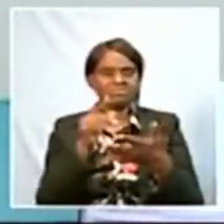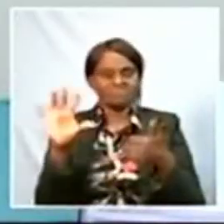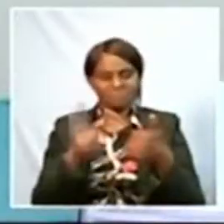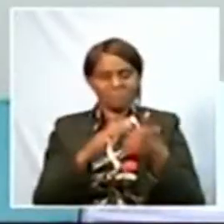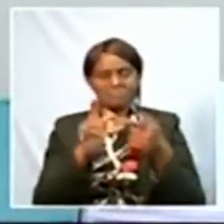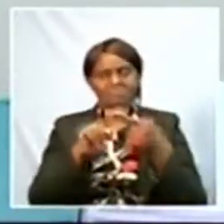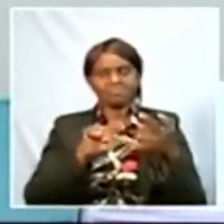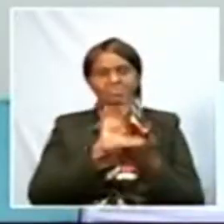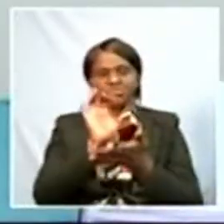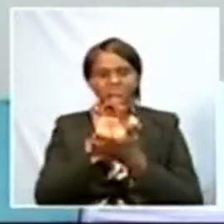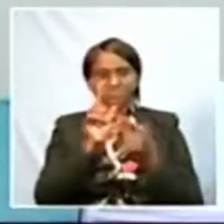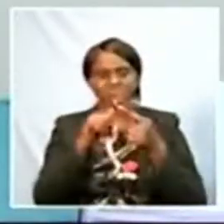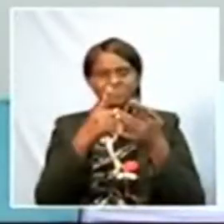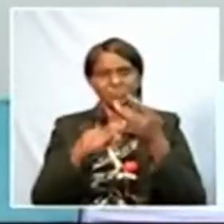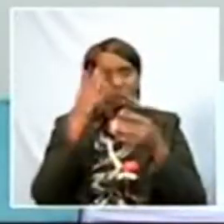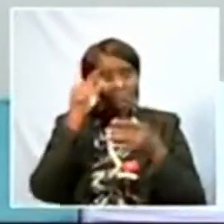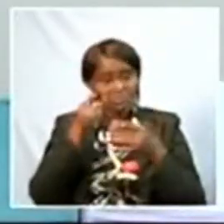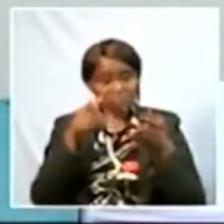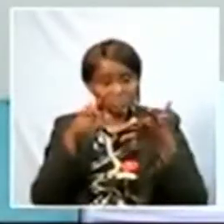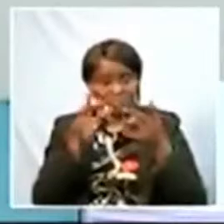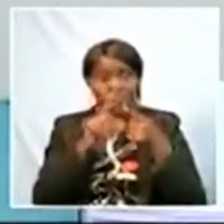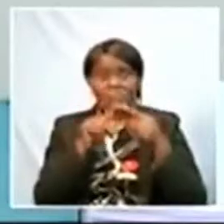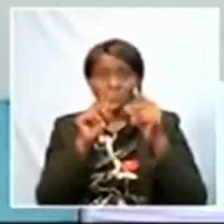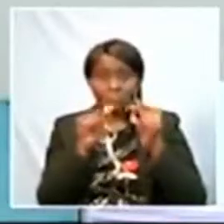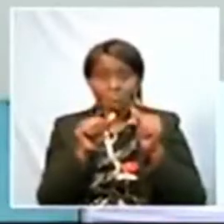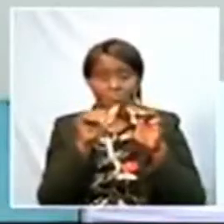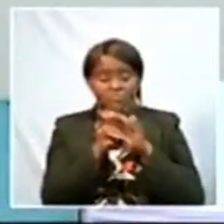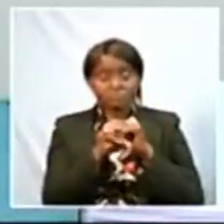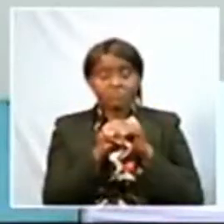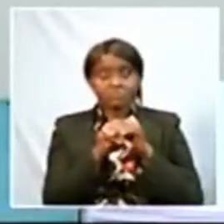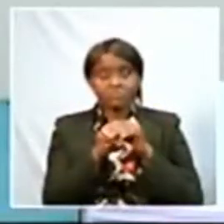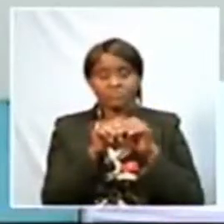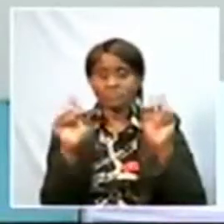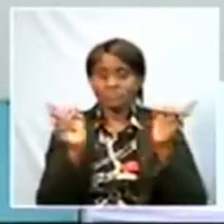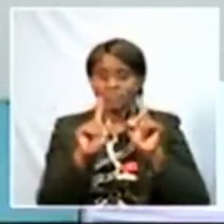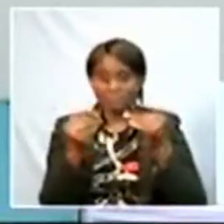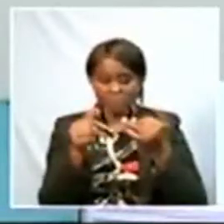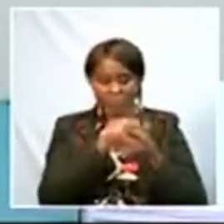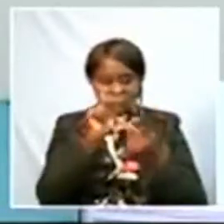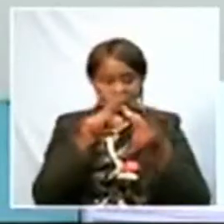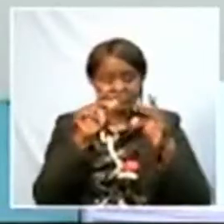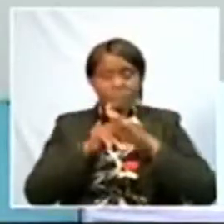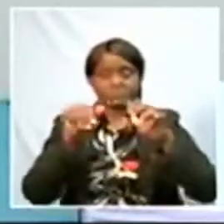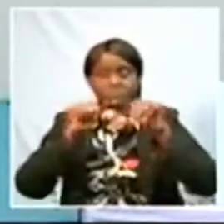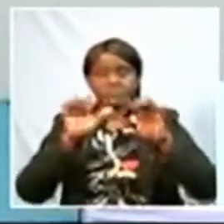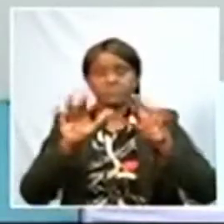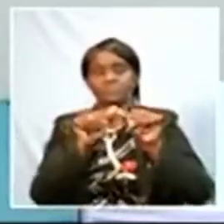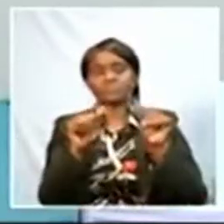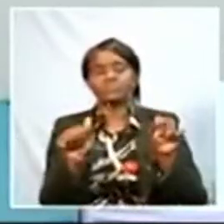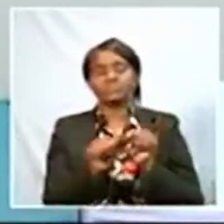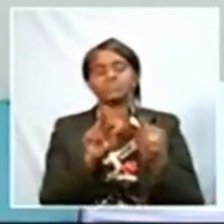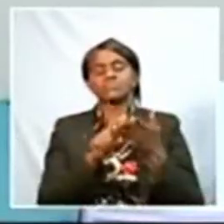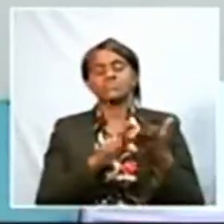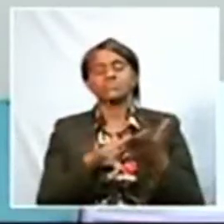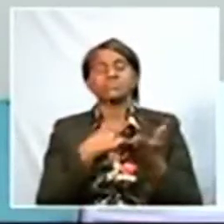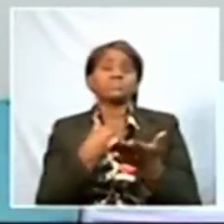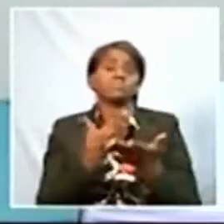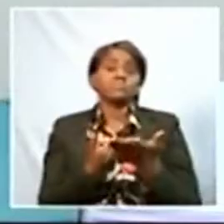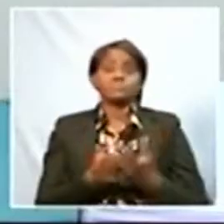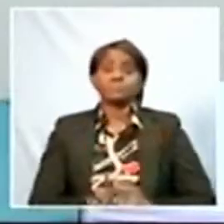CHOMA. But why did you allow it to reach in, where it is now in the Auditor General's report? Actually, the